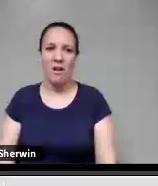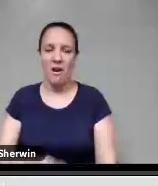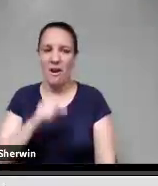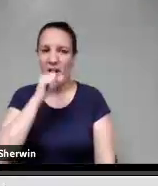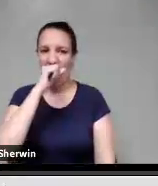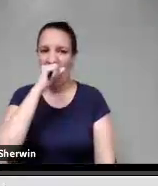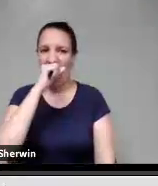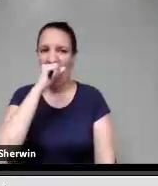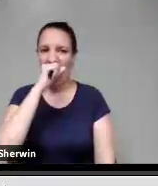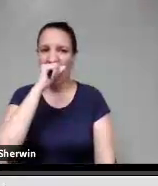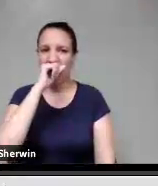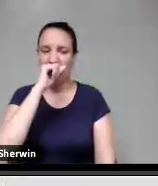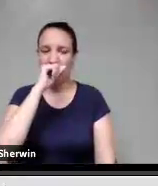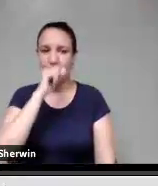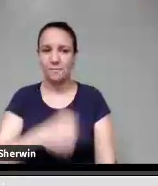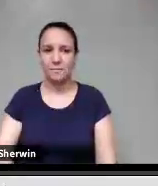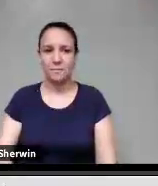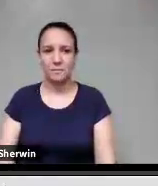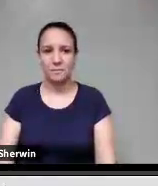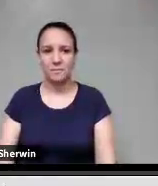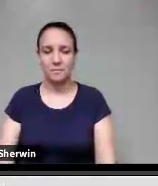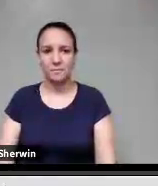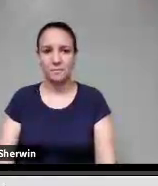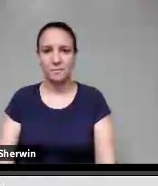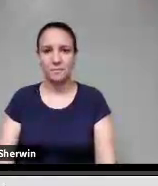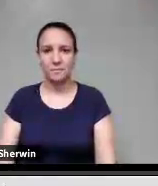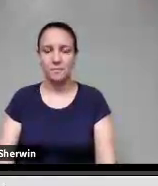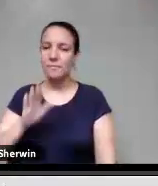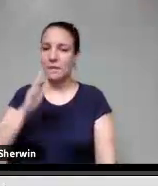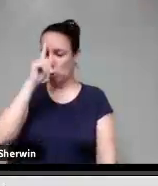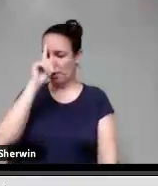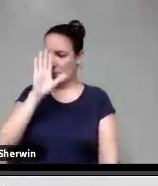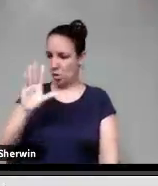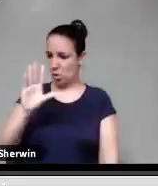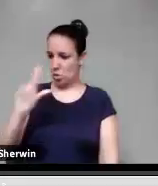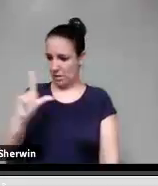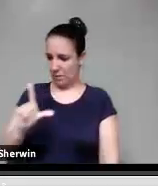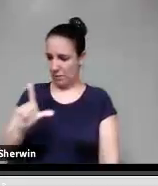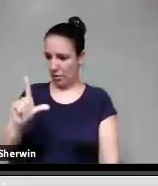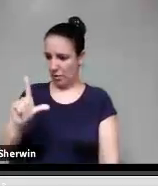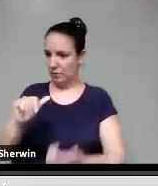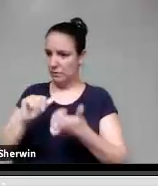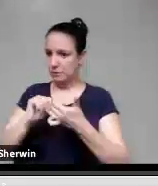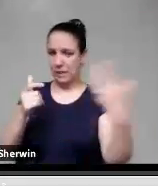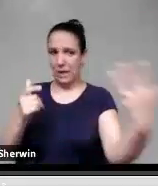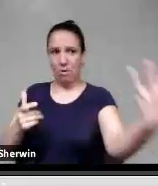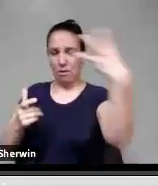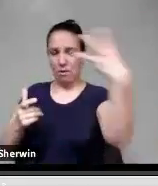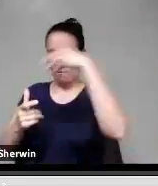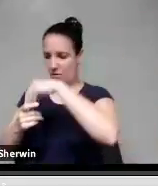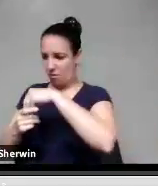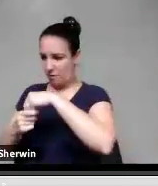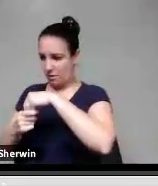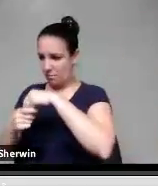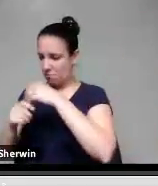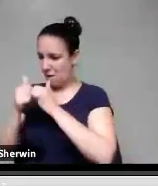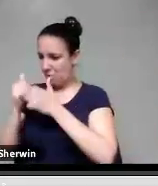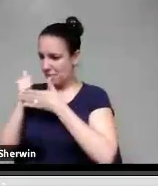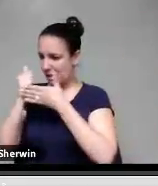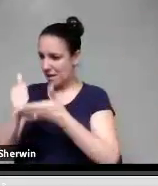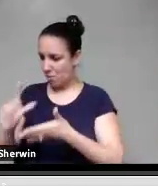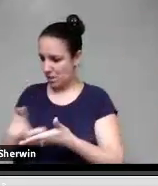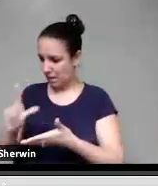What I want you to think about is, what are the benefits for your library of involving the patrons in programming and service decisions in the midst of diversity? What are some of